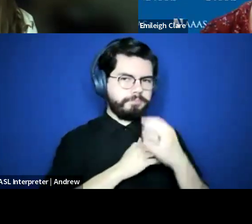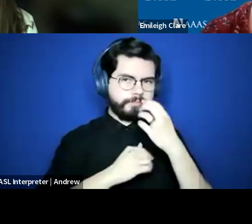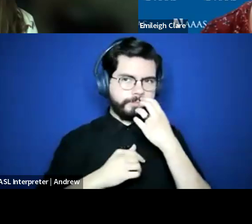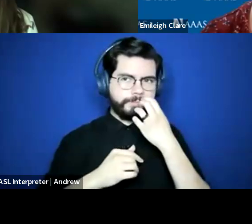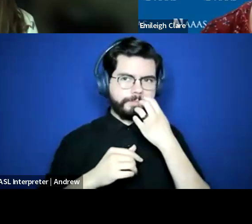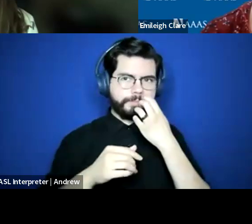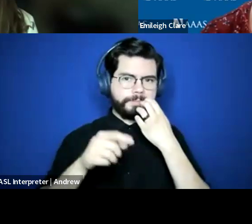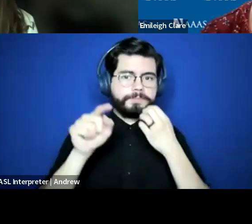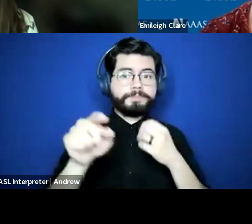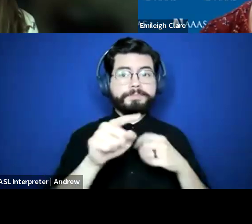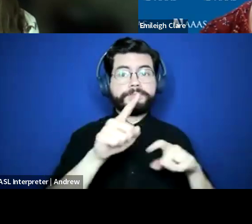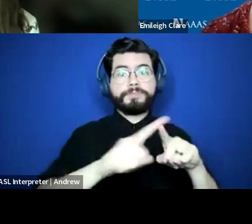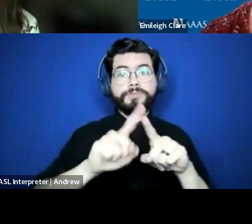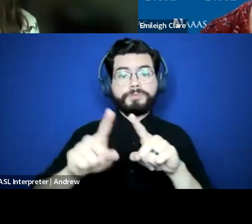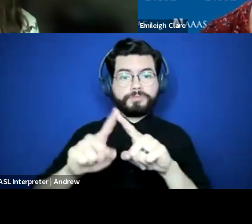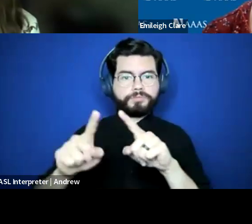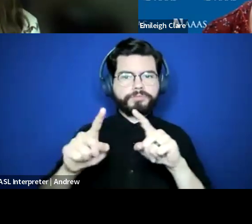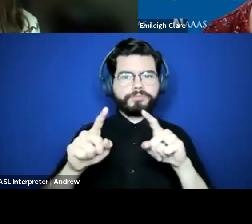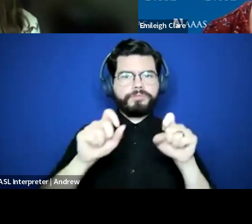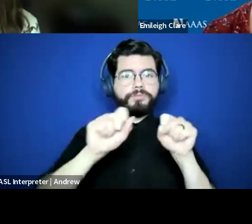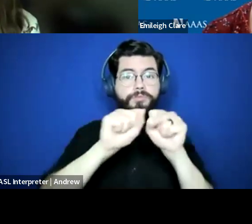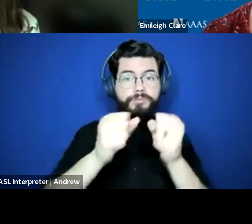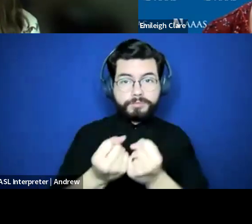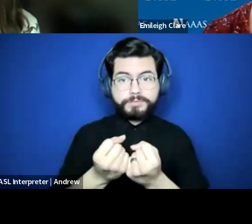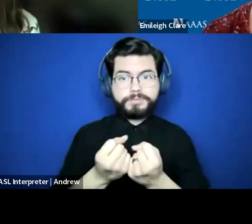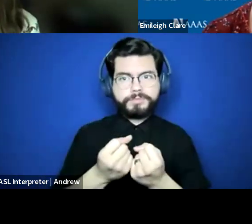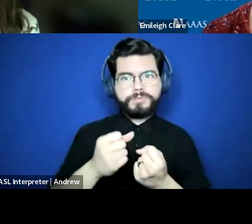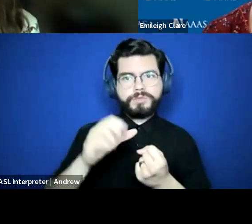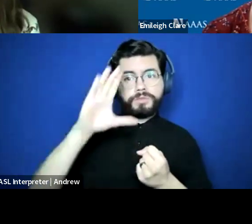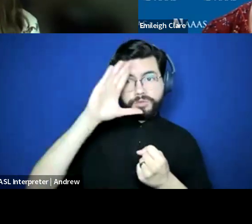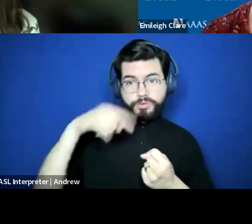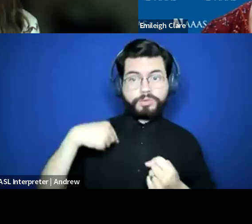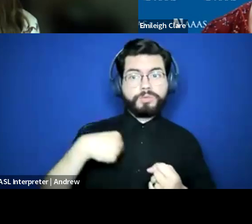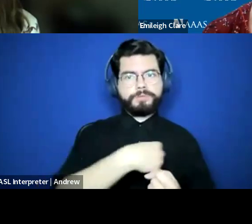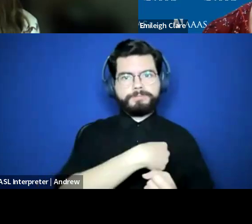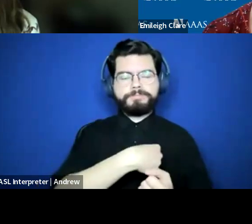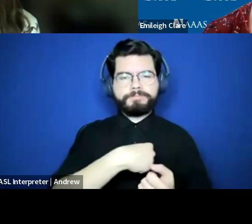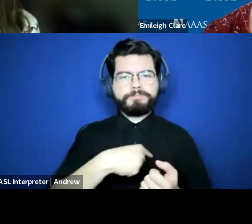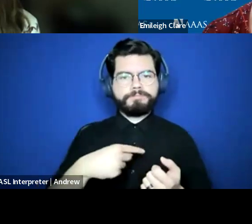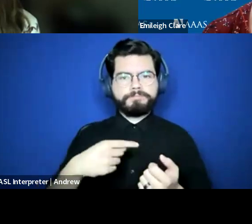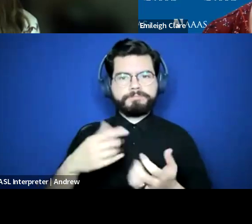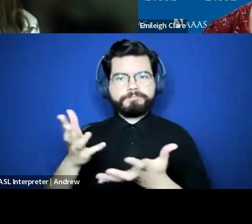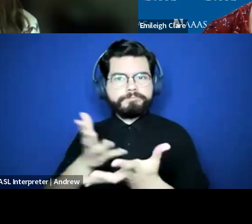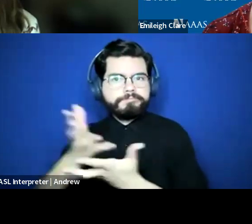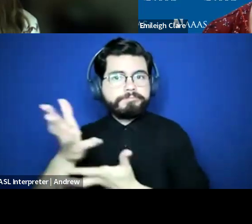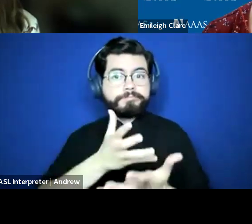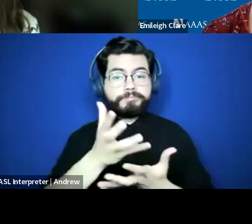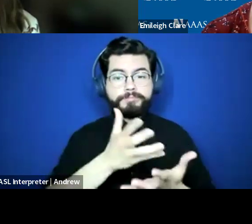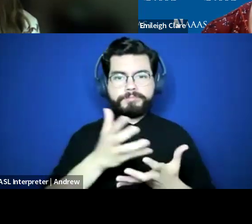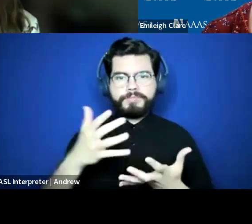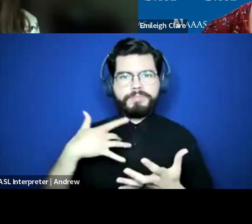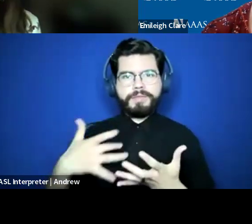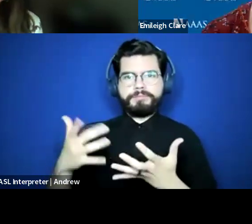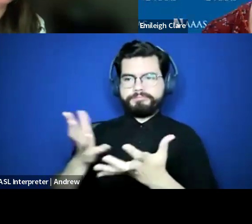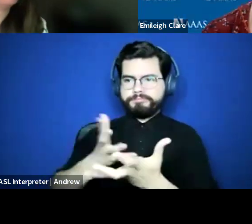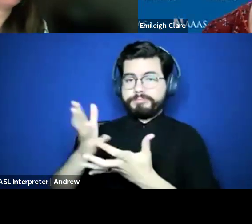like these is we're typically always kind of talking to each other as well. So if I don't know the answer for someone,